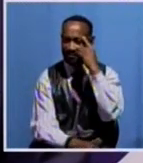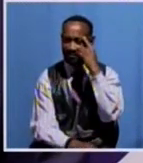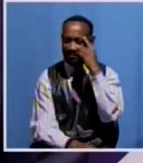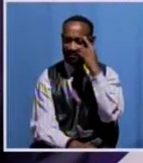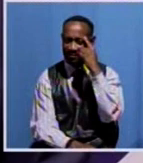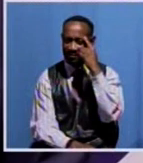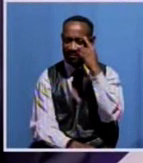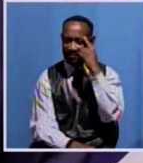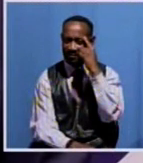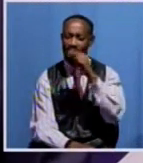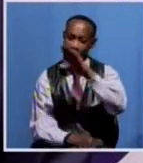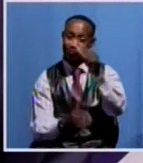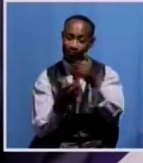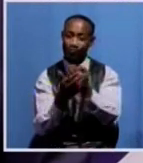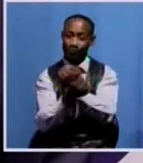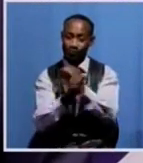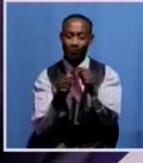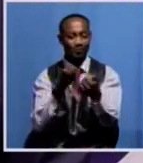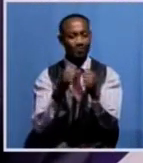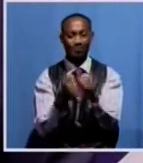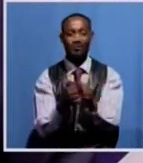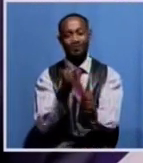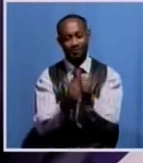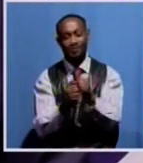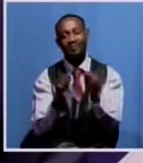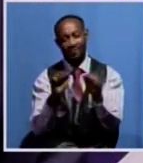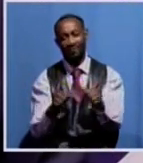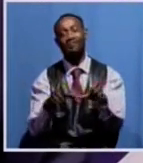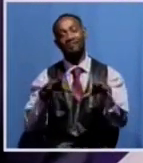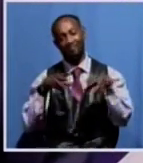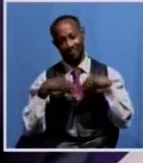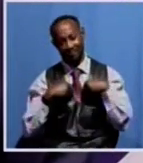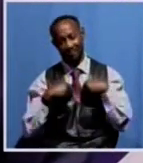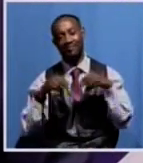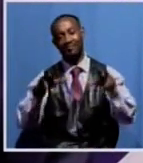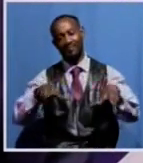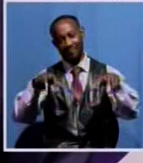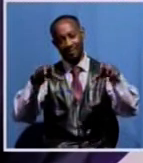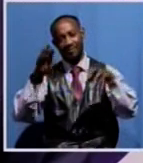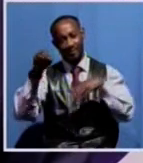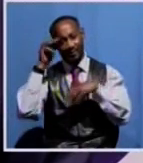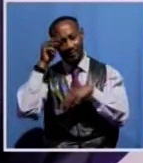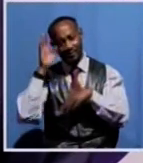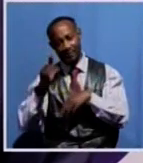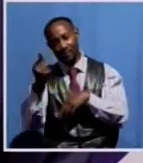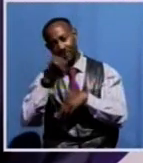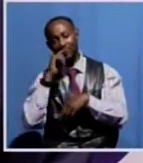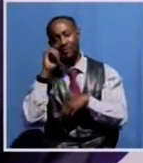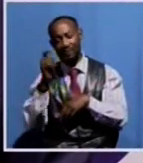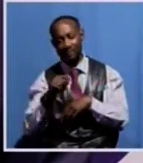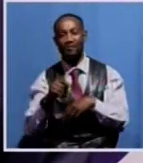we will all address this matter. It's a matter that I think is well accepted by everybody in Cabinet, that we need to address this issue of